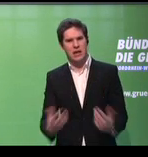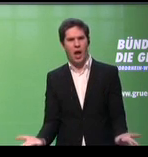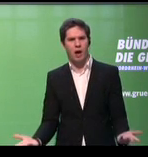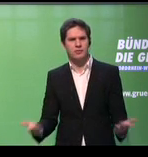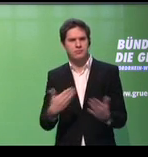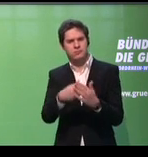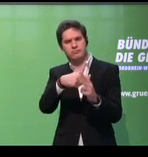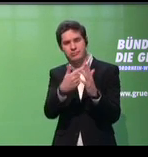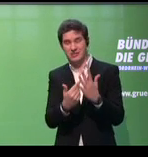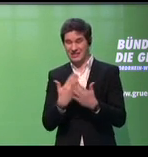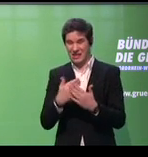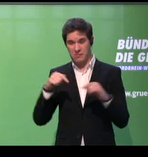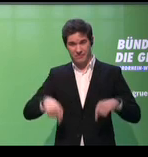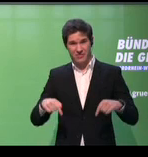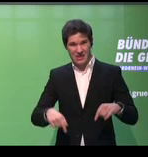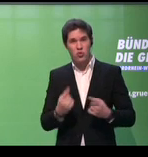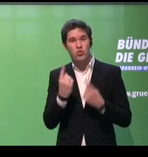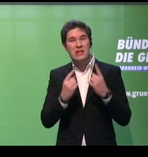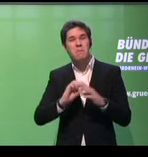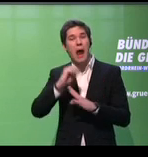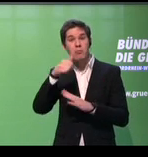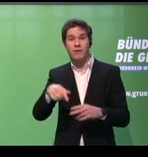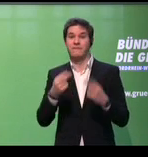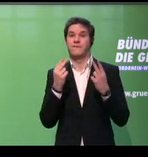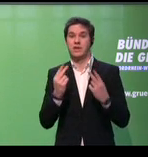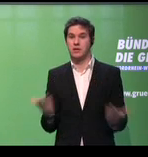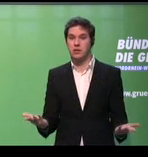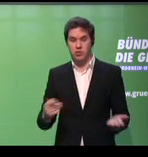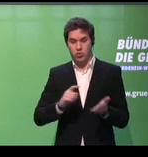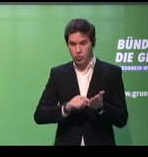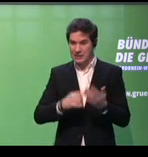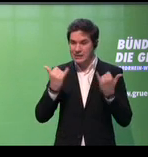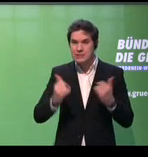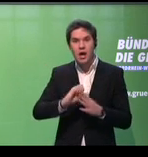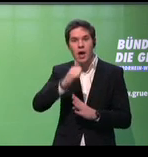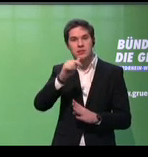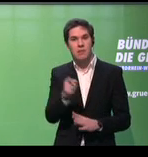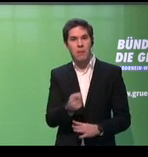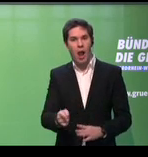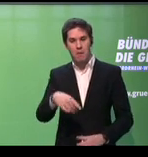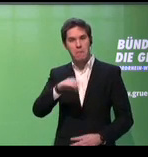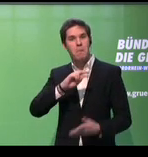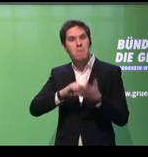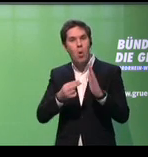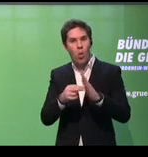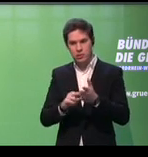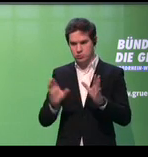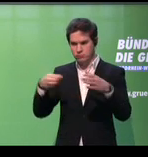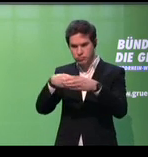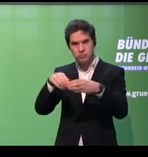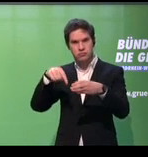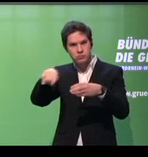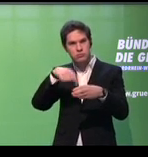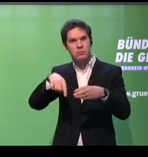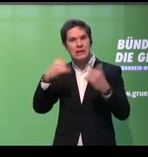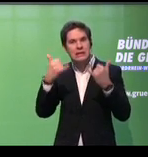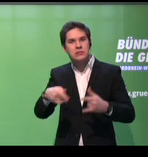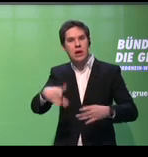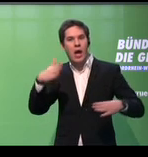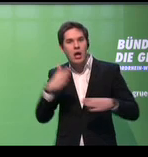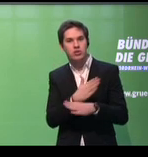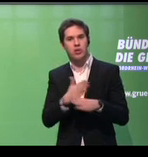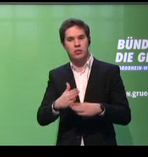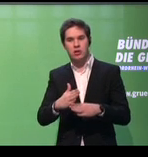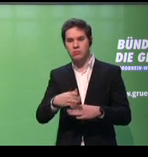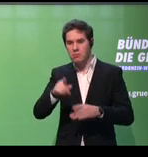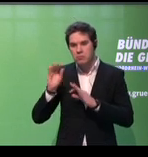first time, a political group organized a primary to decide who are going to be their two leaders to go on in this